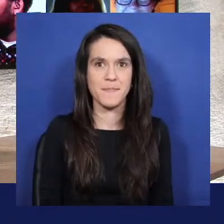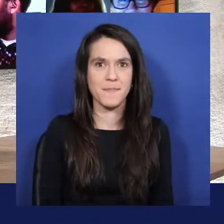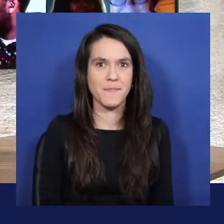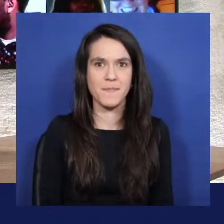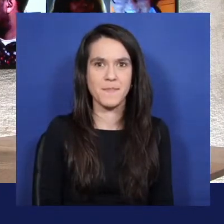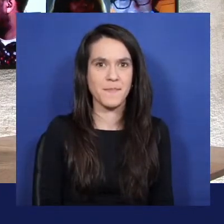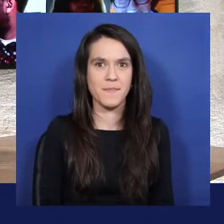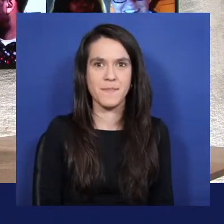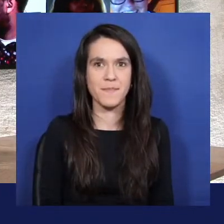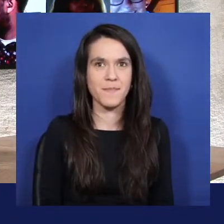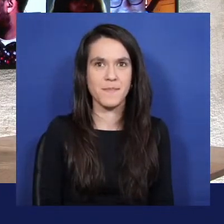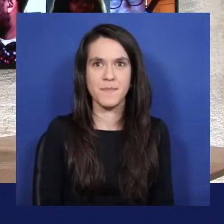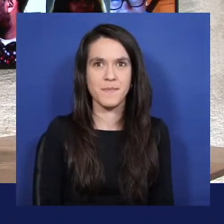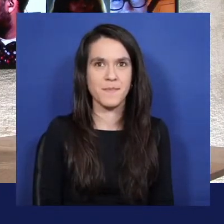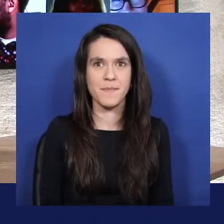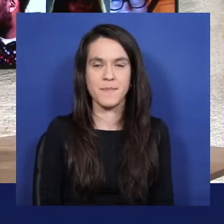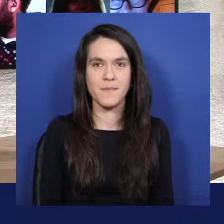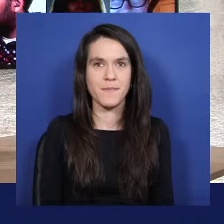It's not good, I think.